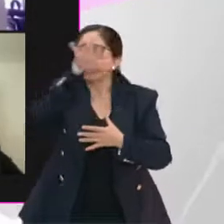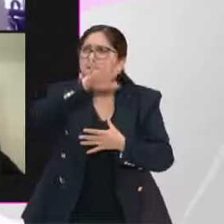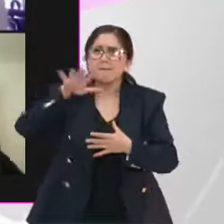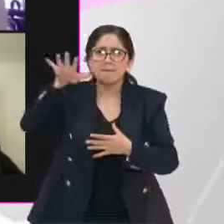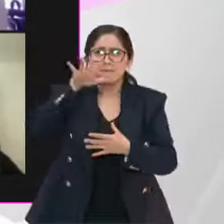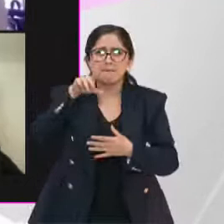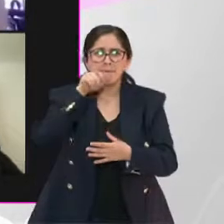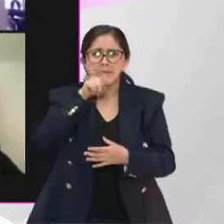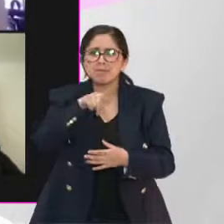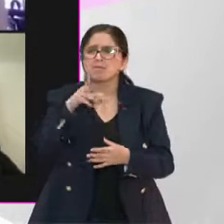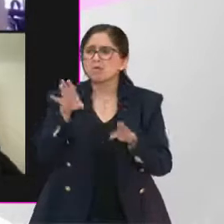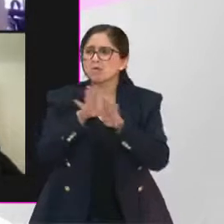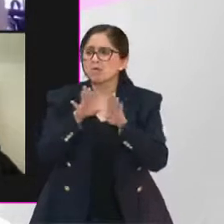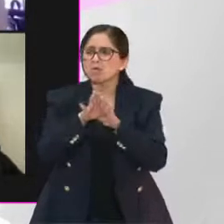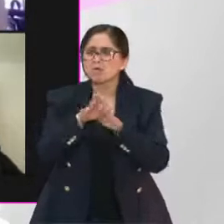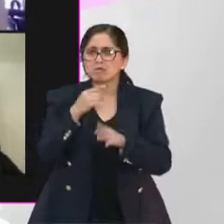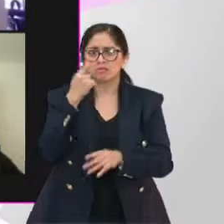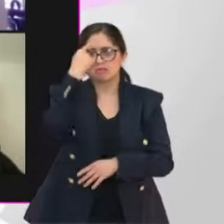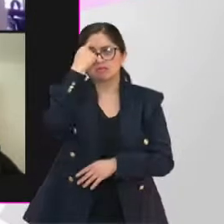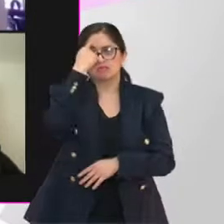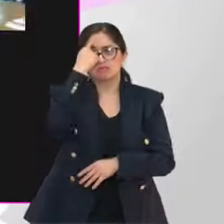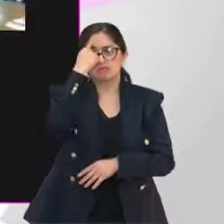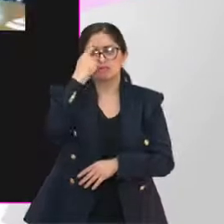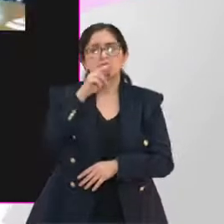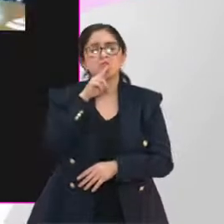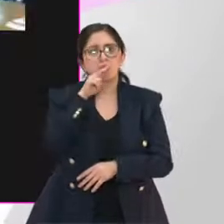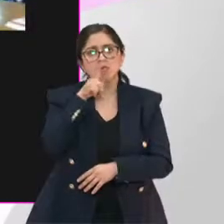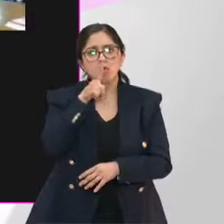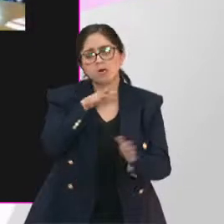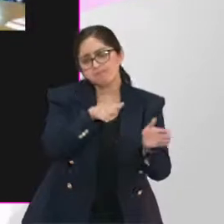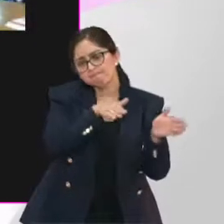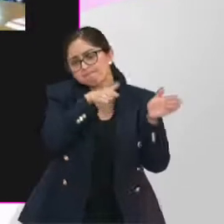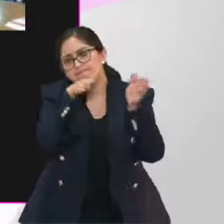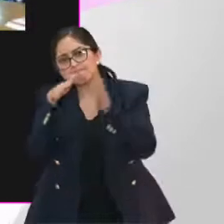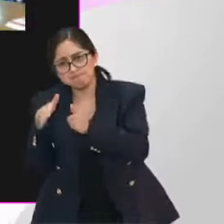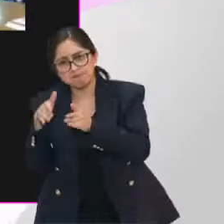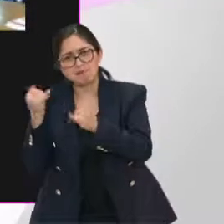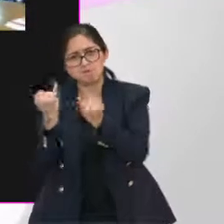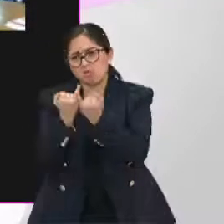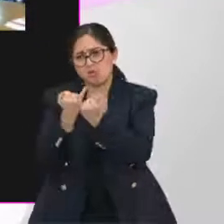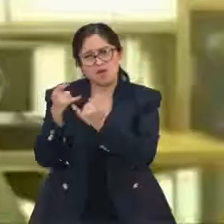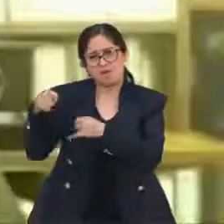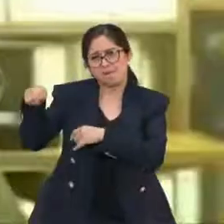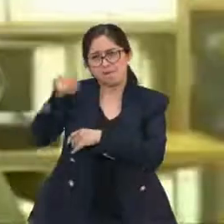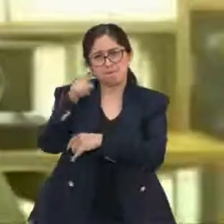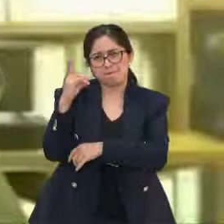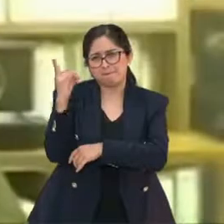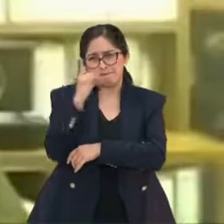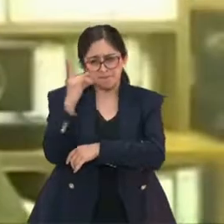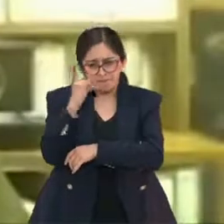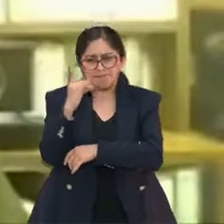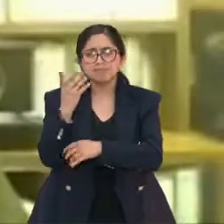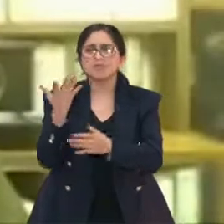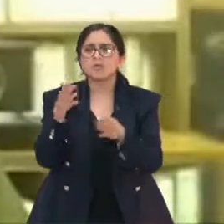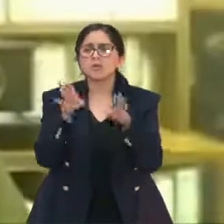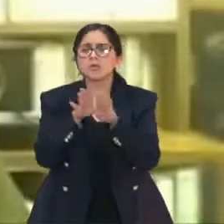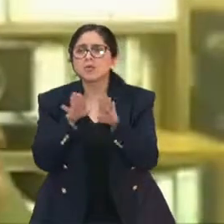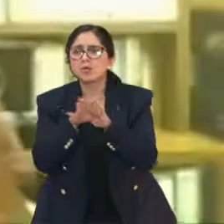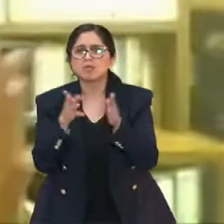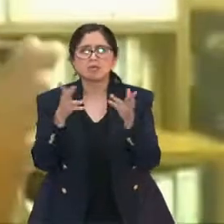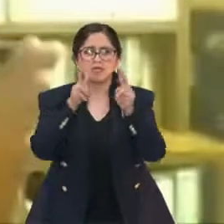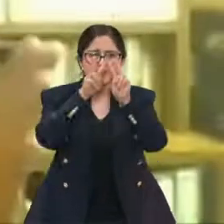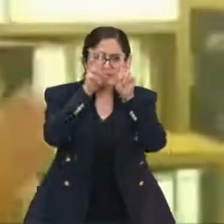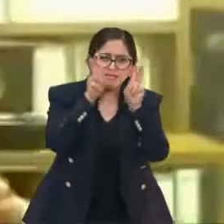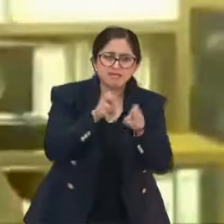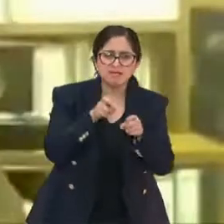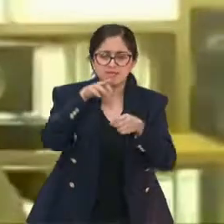as well. And we felt the same, and we did the same to postpone the elections in Bolivia with